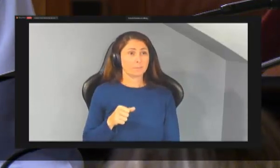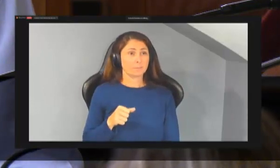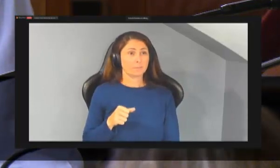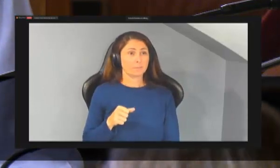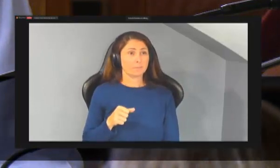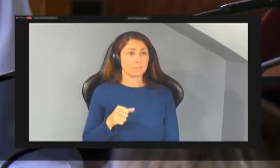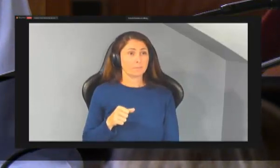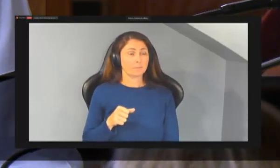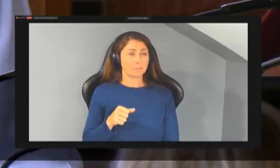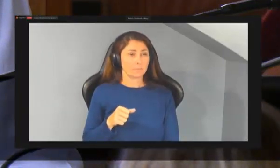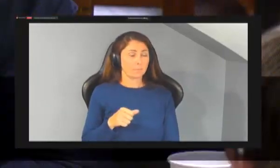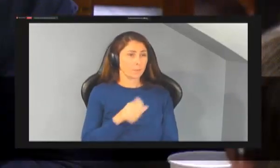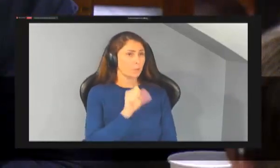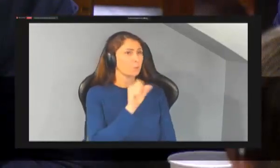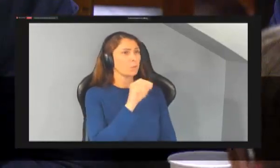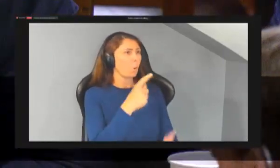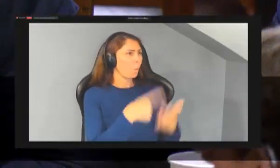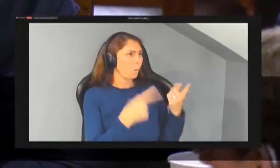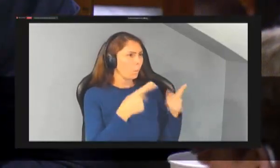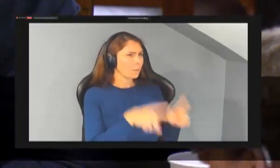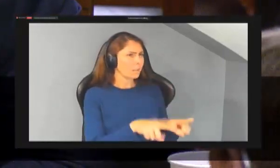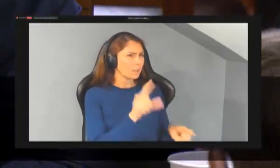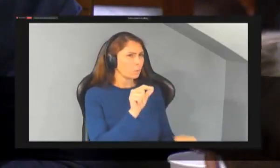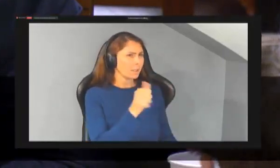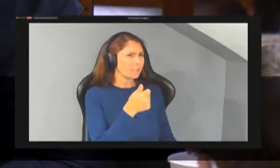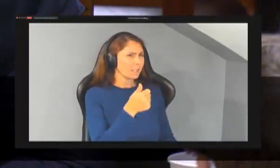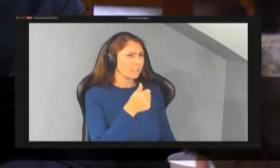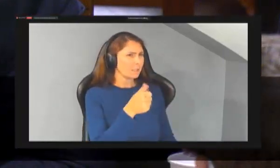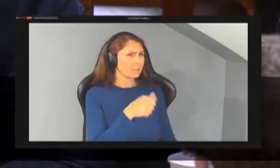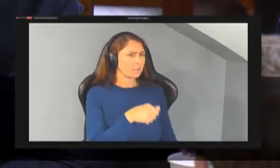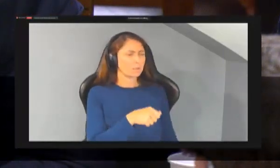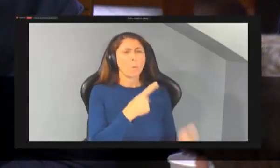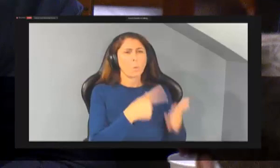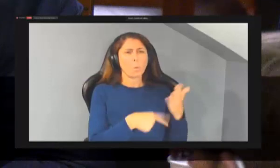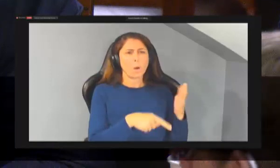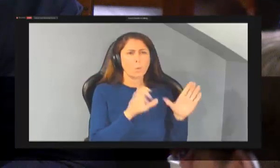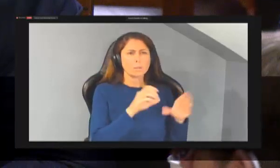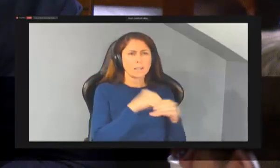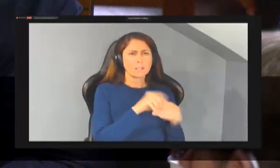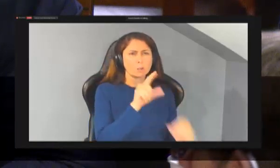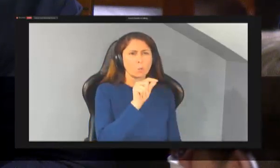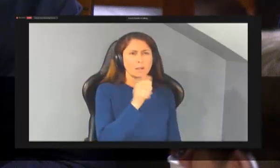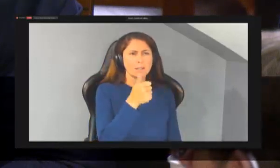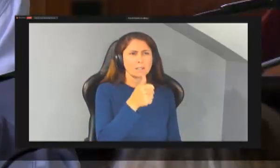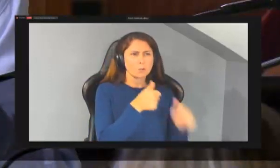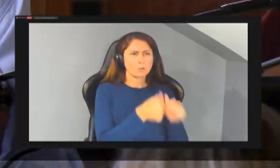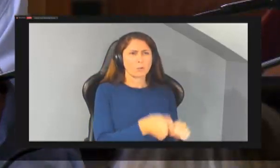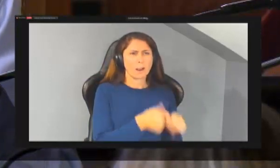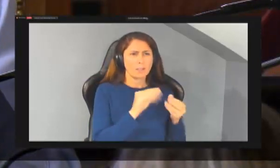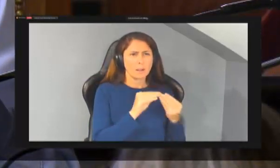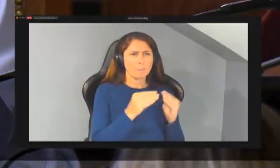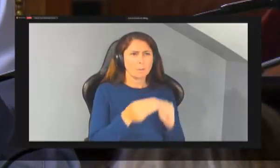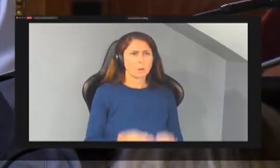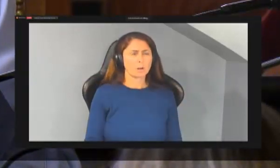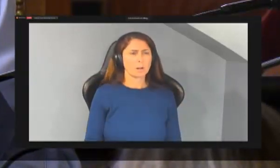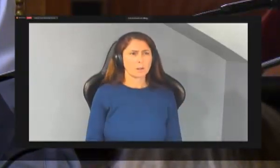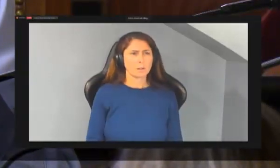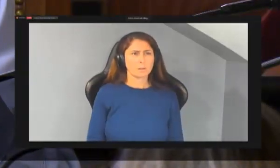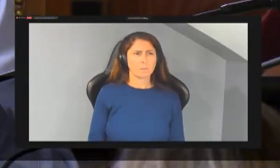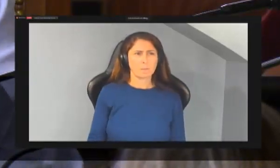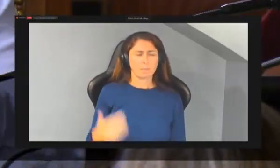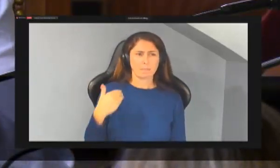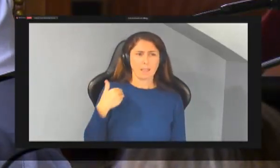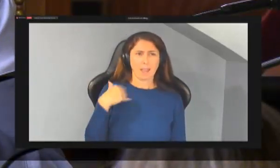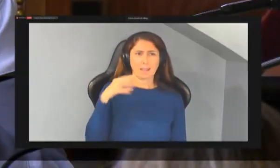So what was done in 2010 to track the number? Pardon me? What was done in 2010 to track the number? They had cameras set up in the